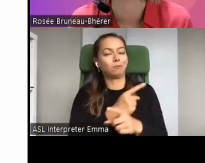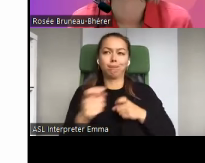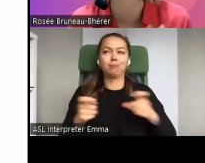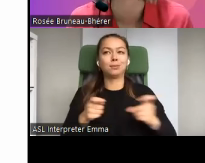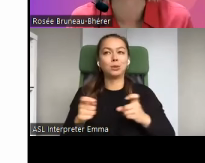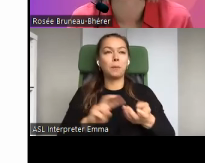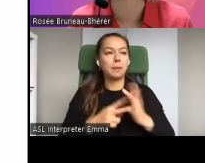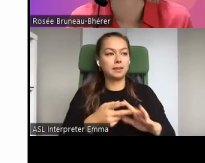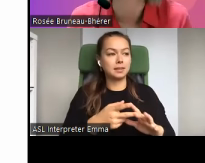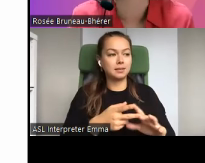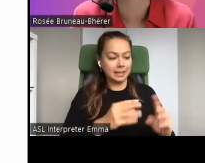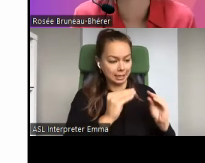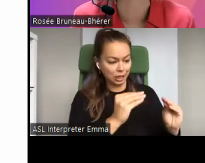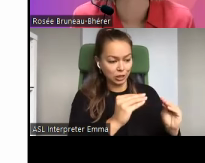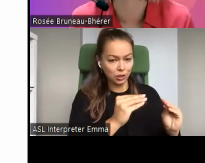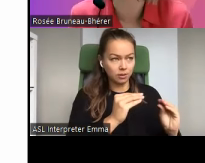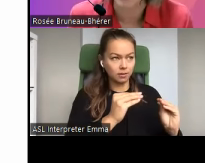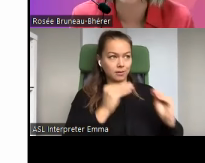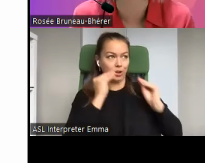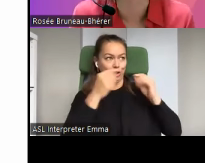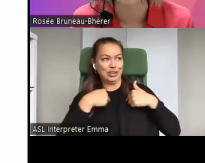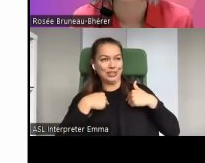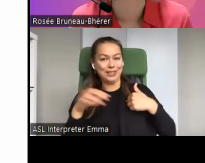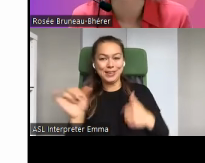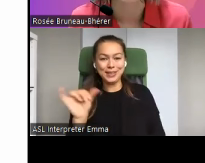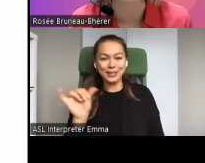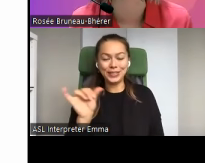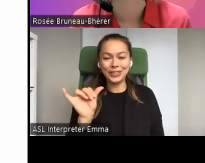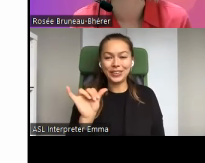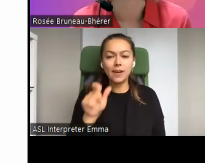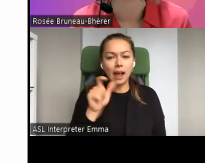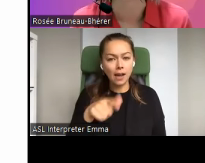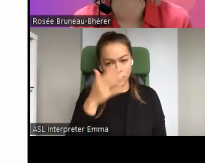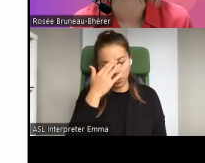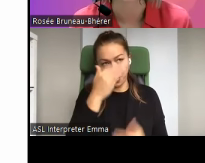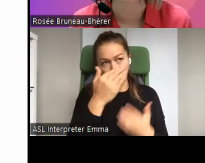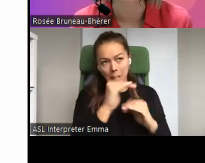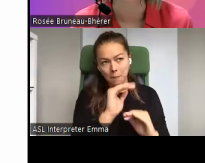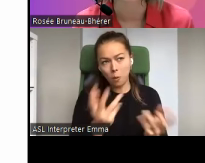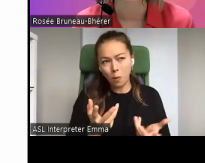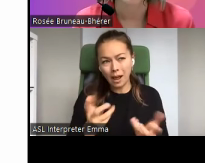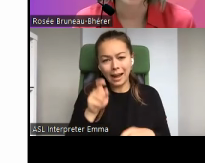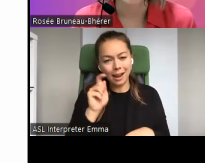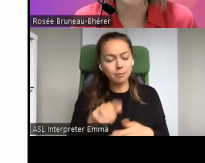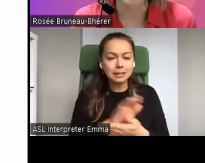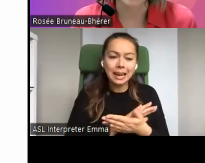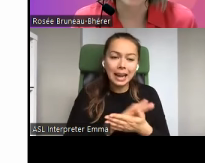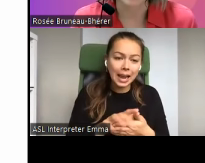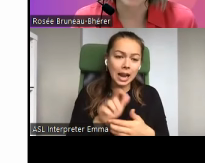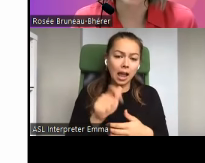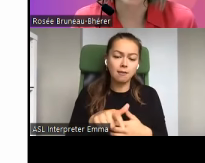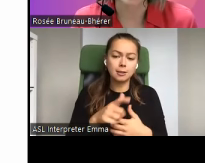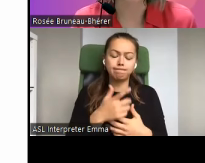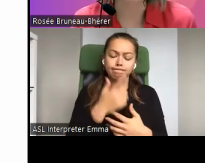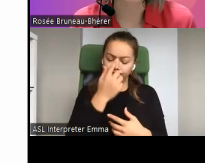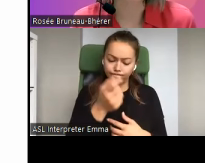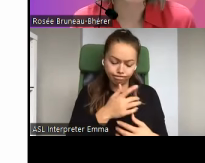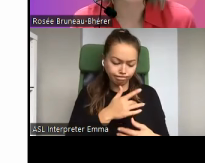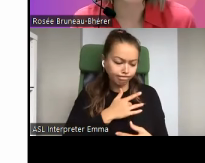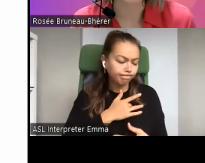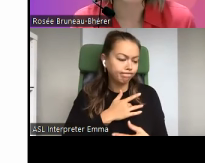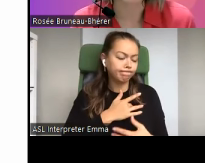our limits are. And we have to be kind and compassionate towards ourselves as parents, as human beings, as